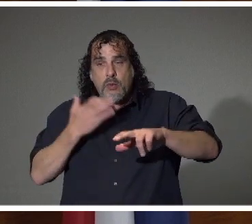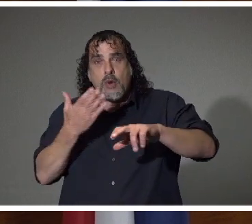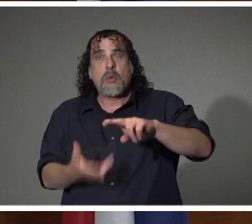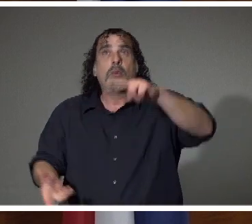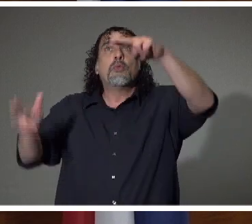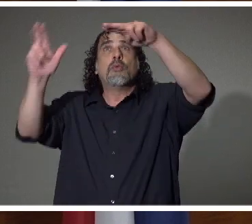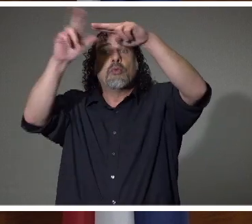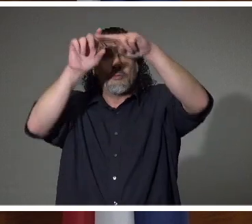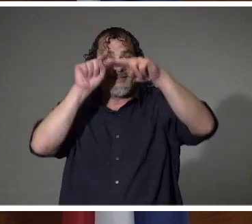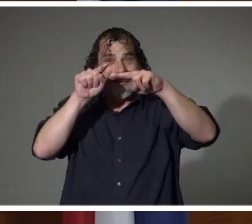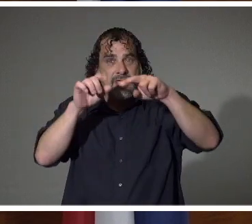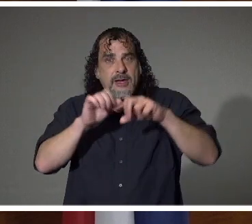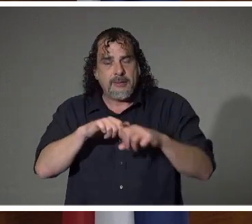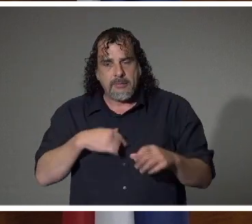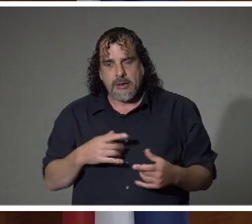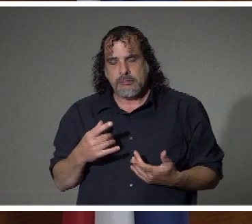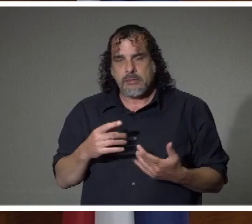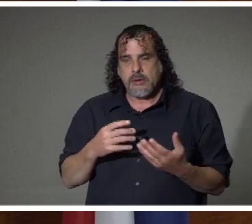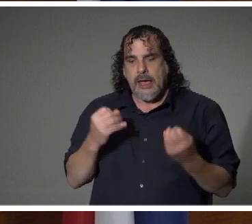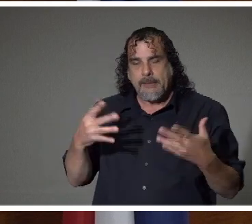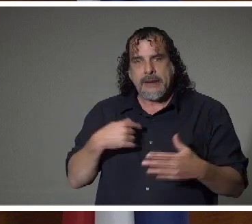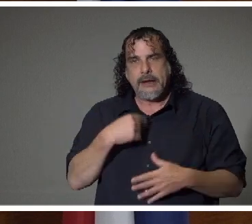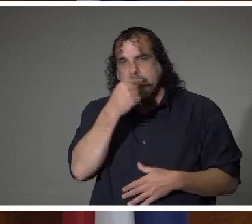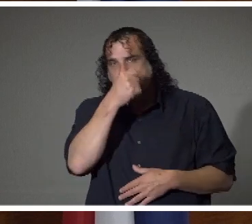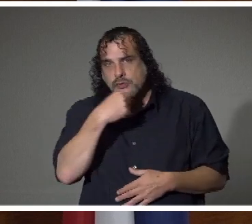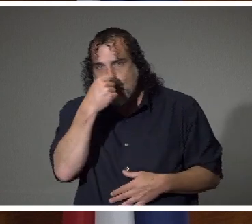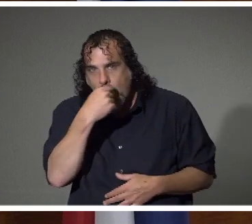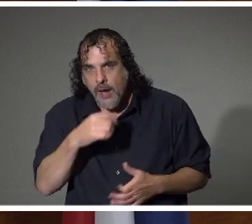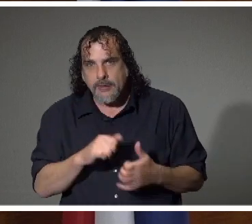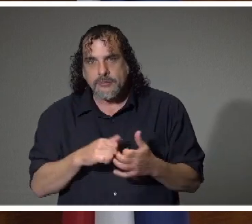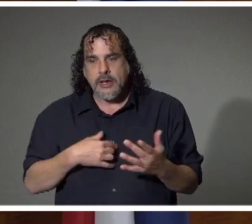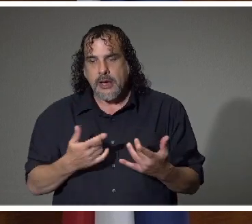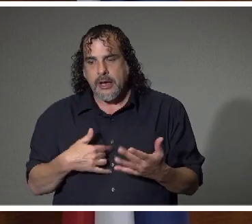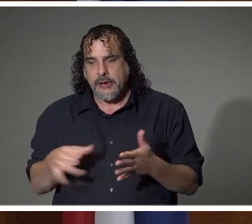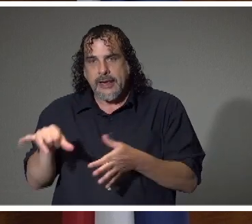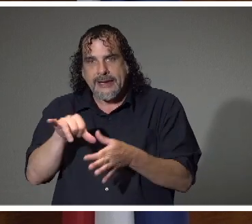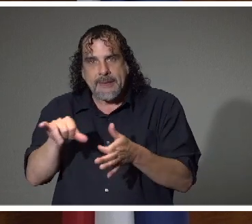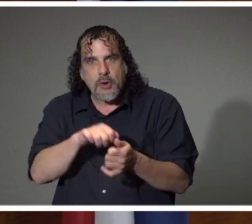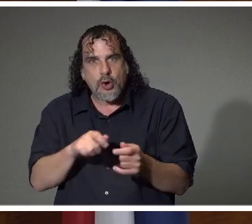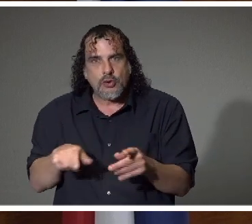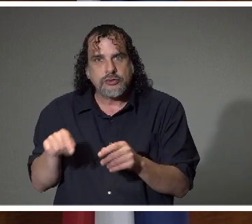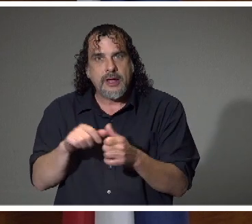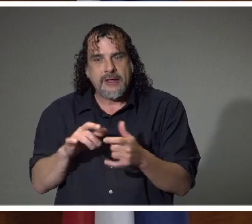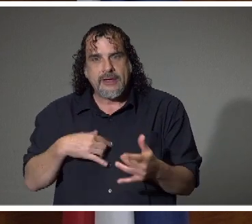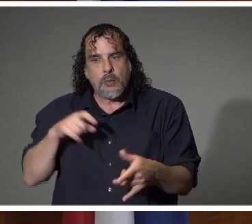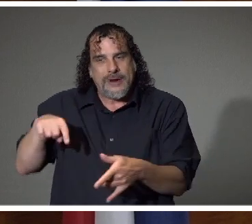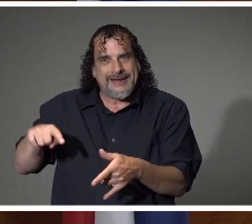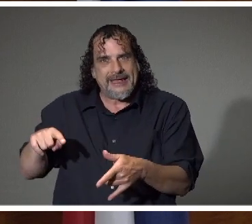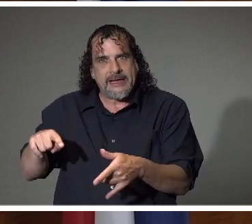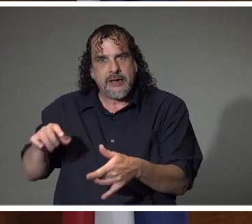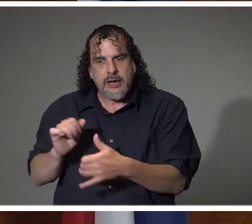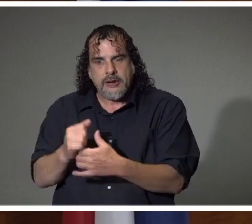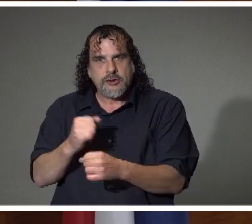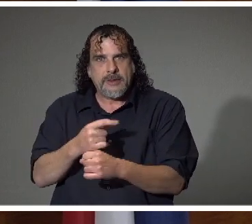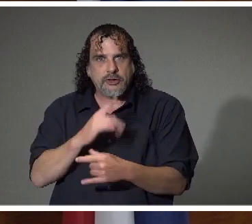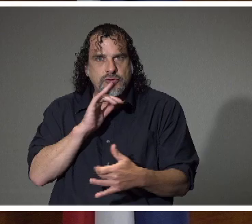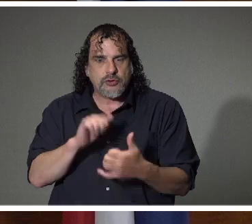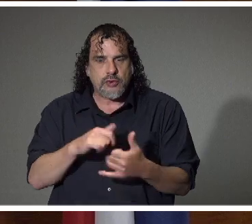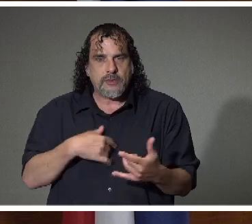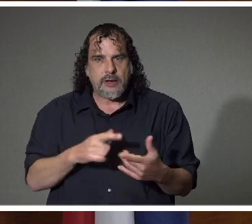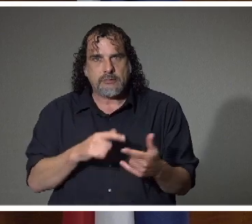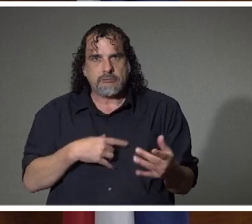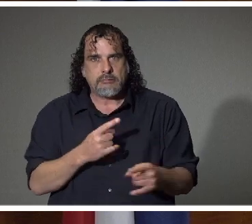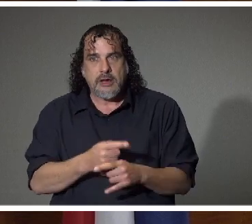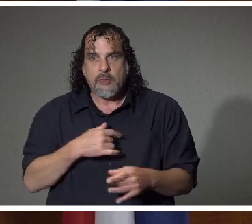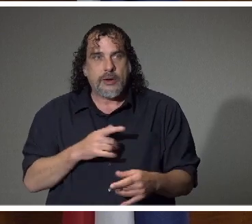of swabs and reagents and other things that are available in the marketplace but